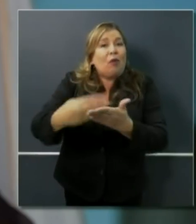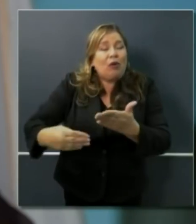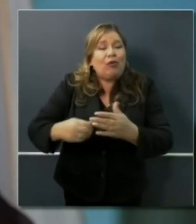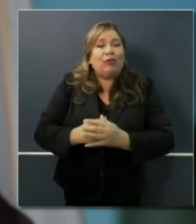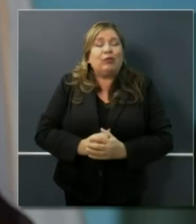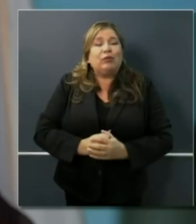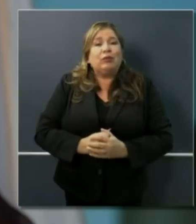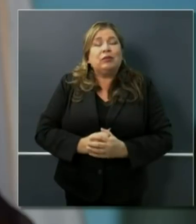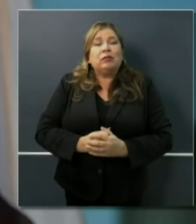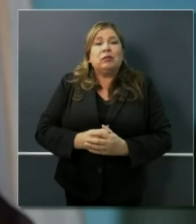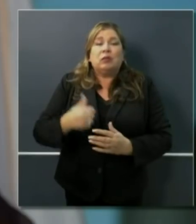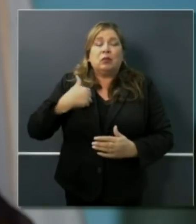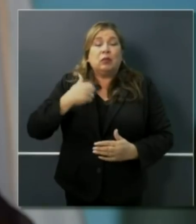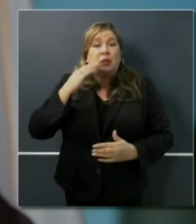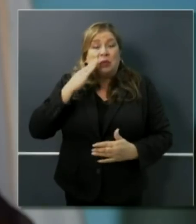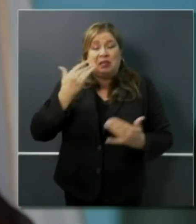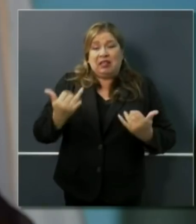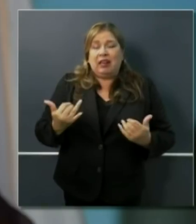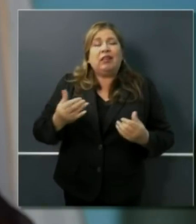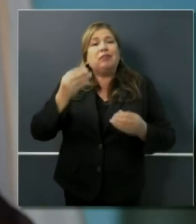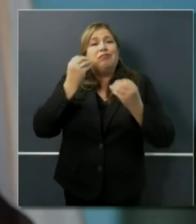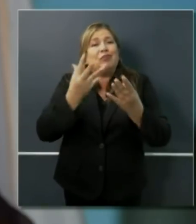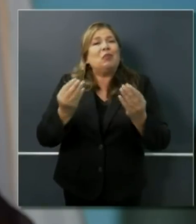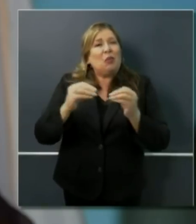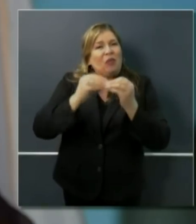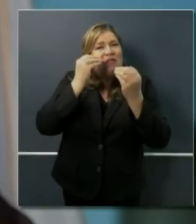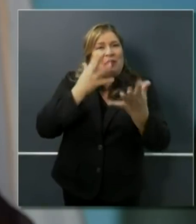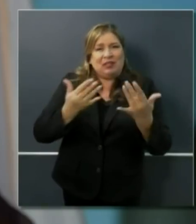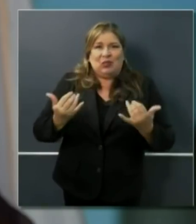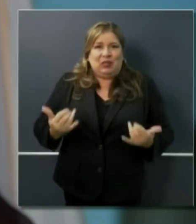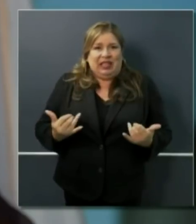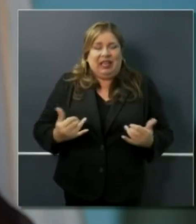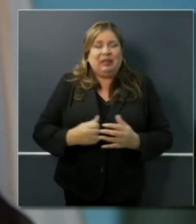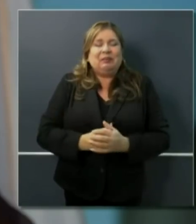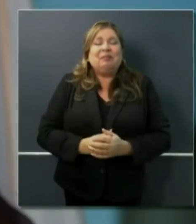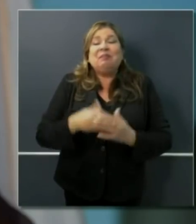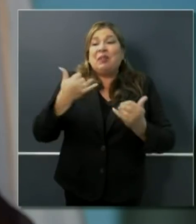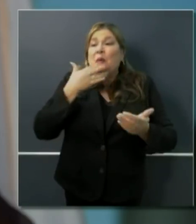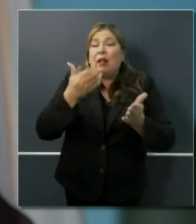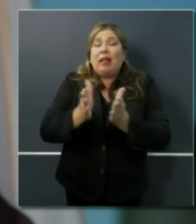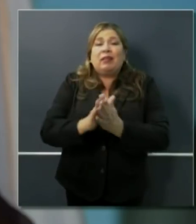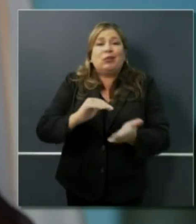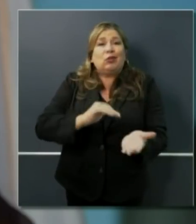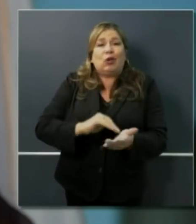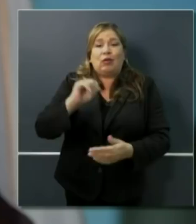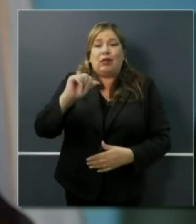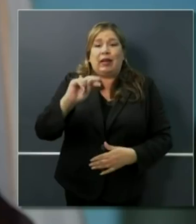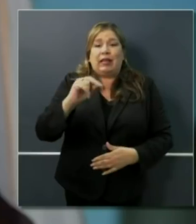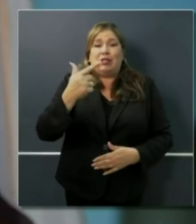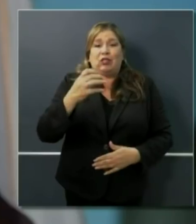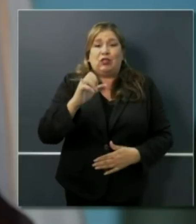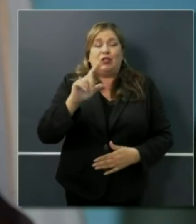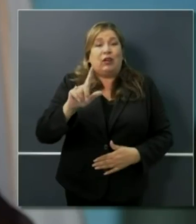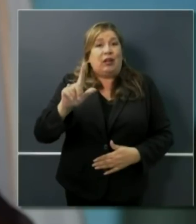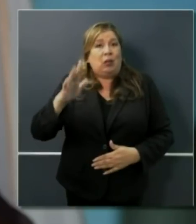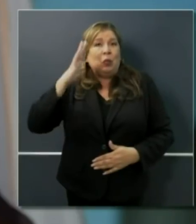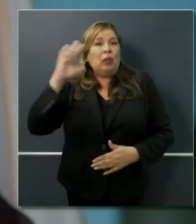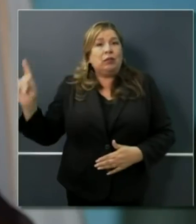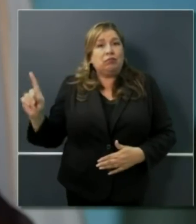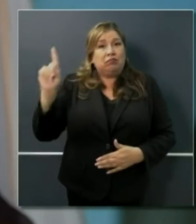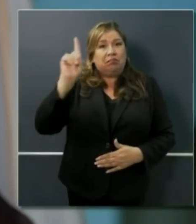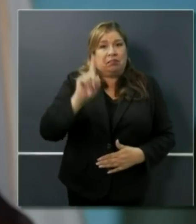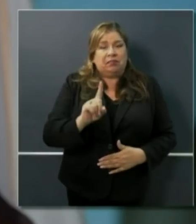making more public here today. With that, I want to ask Dr. Angel now to come up. She'll walk through a number